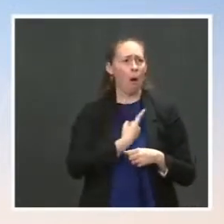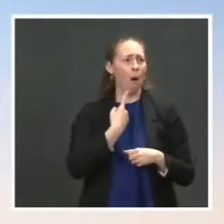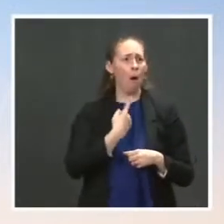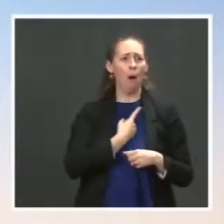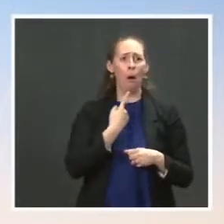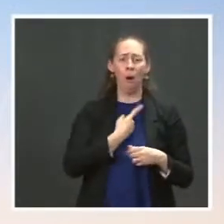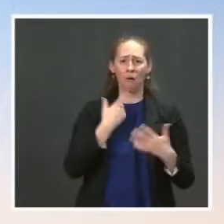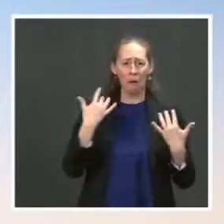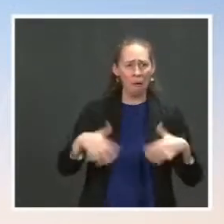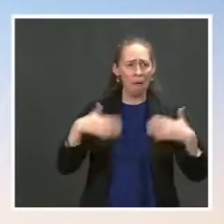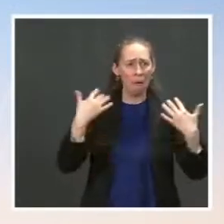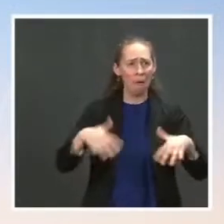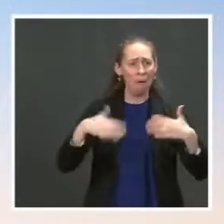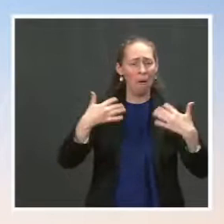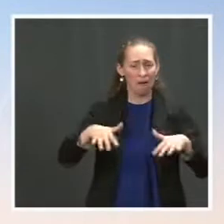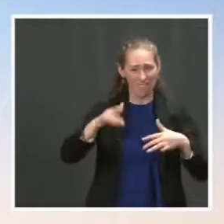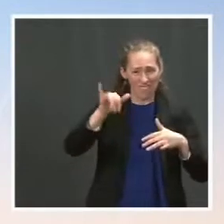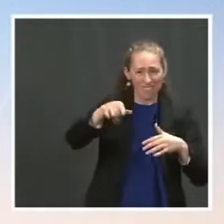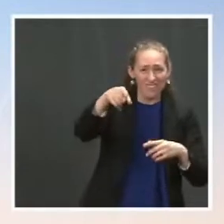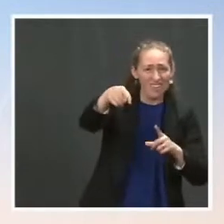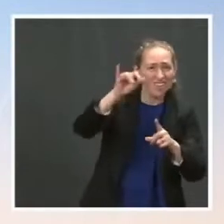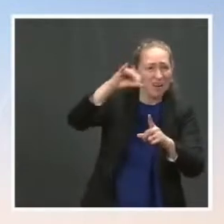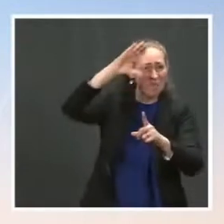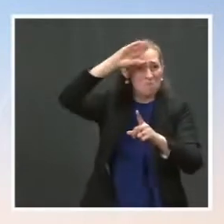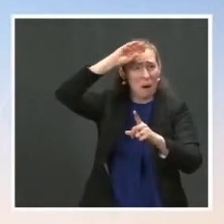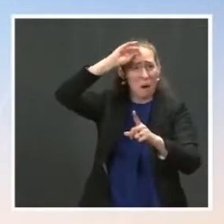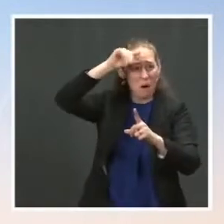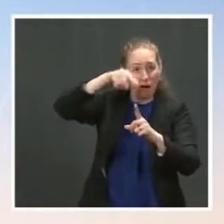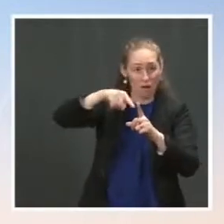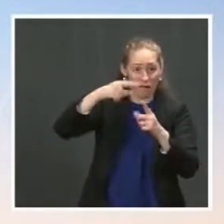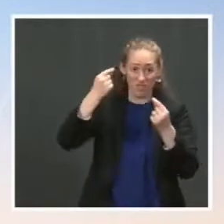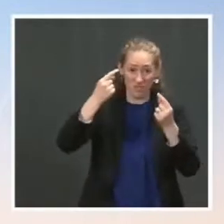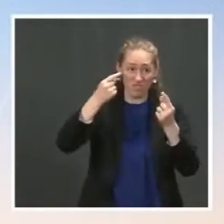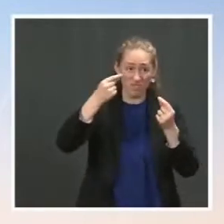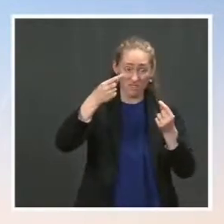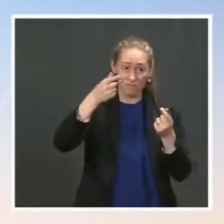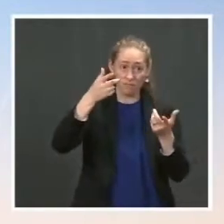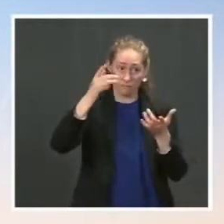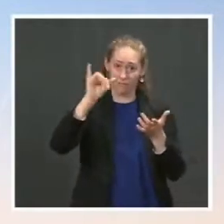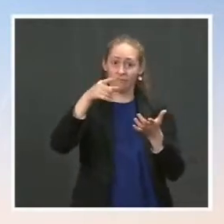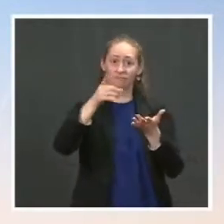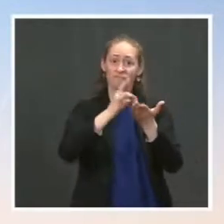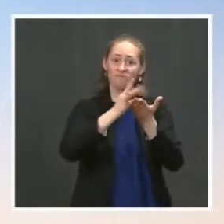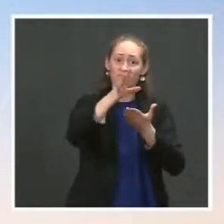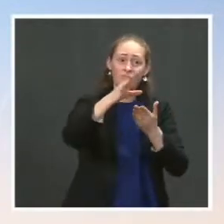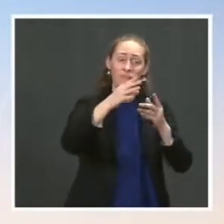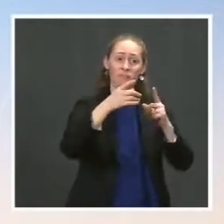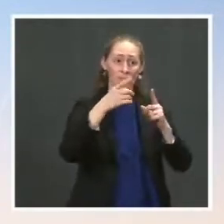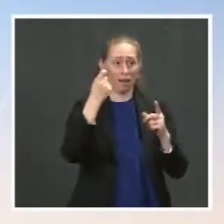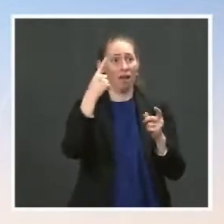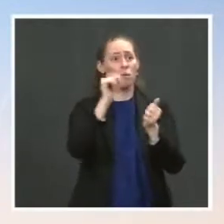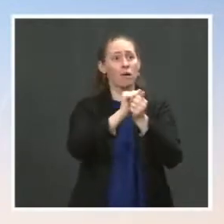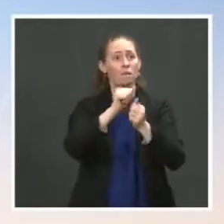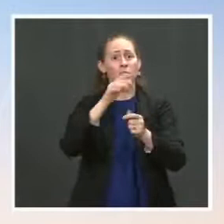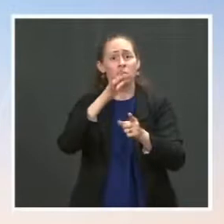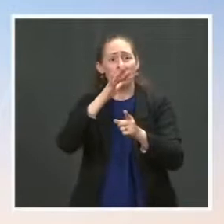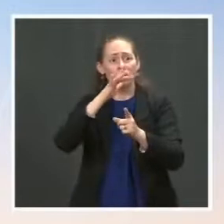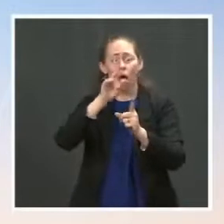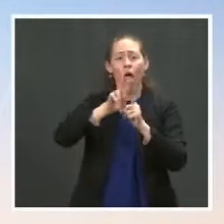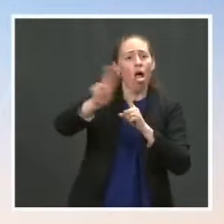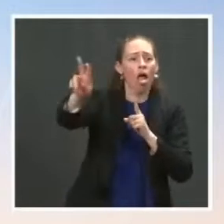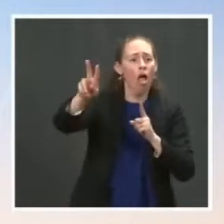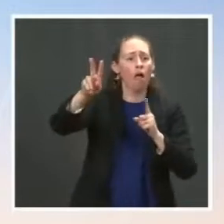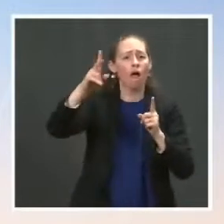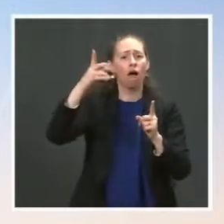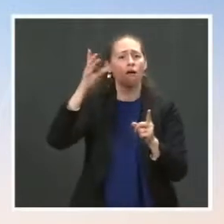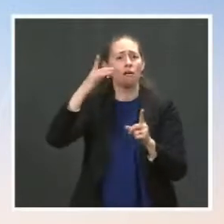that this child had been deported with his mom days prior. His mom is kidnapped in Mexico. He was able to free himself through a family